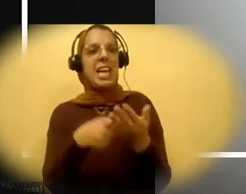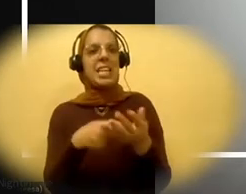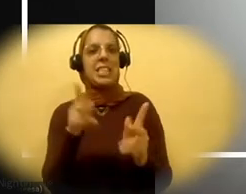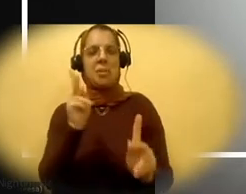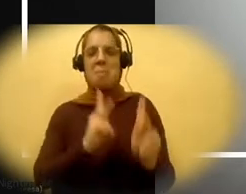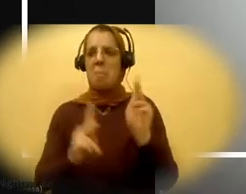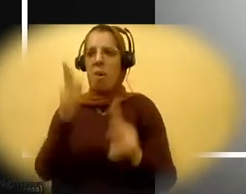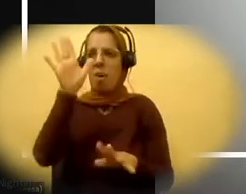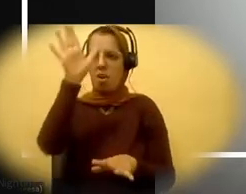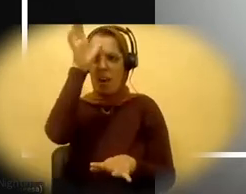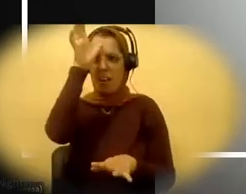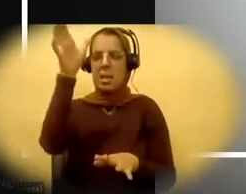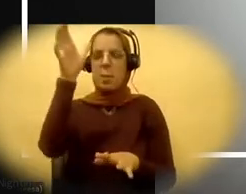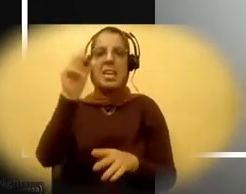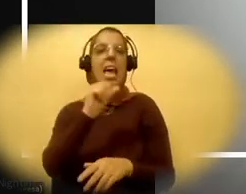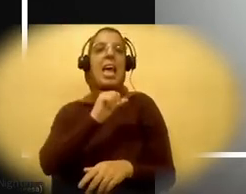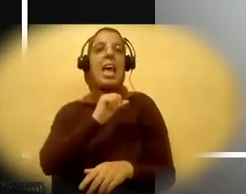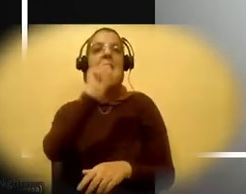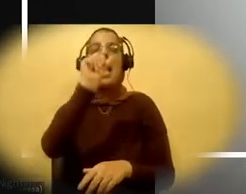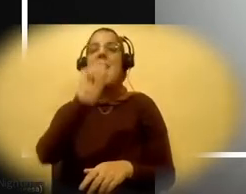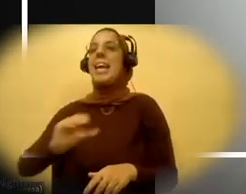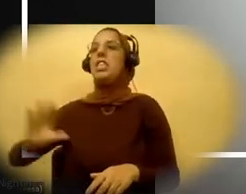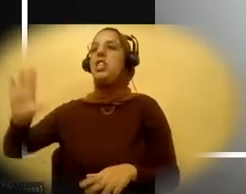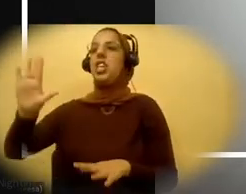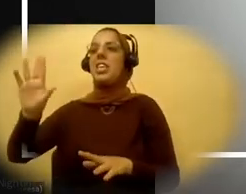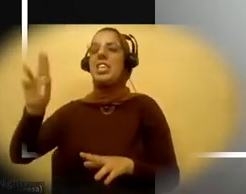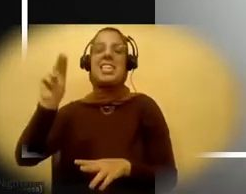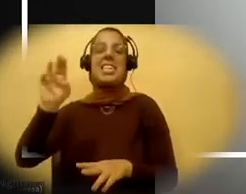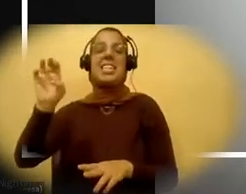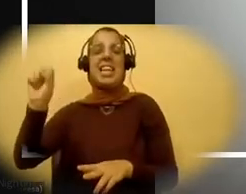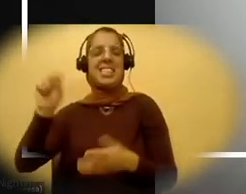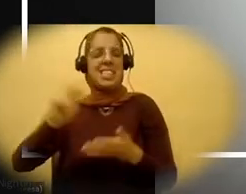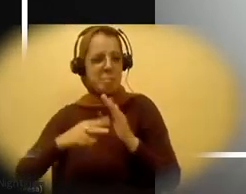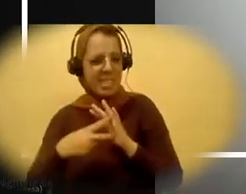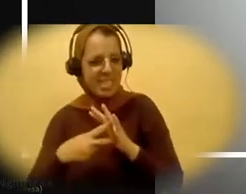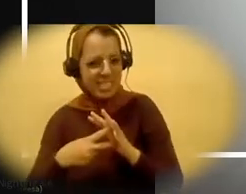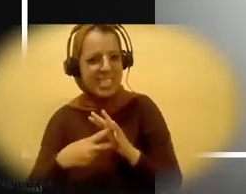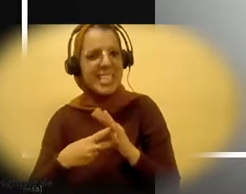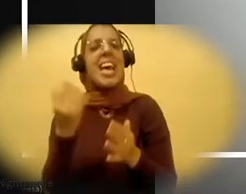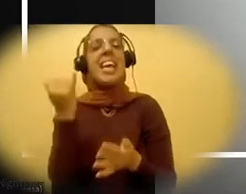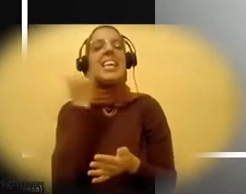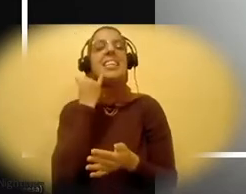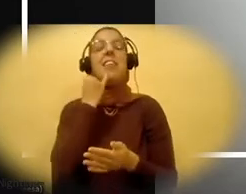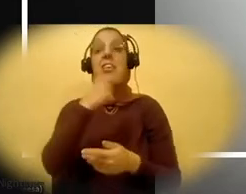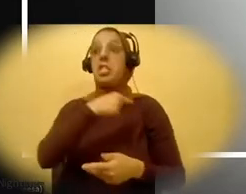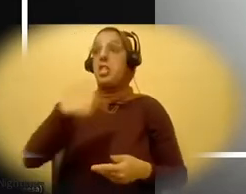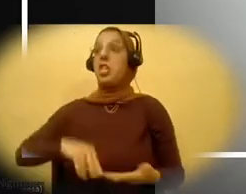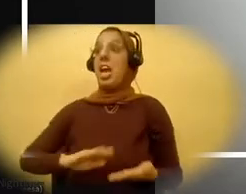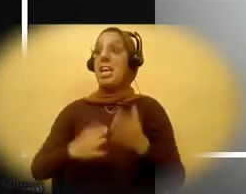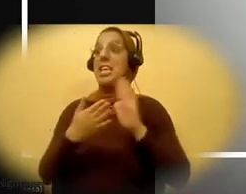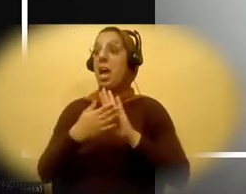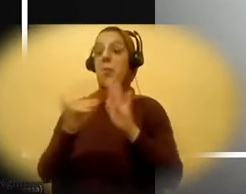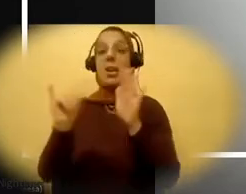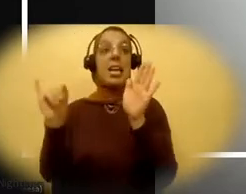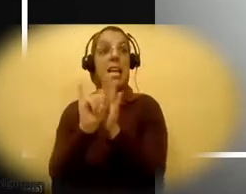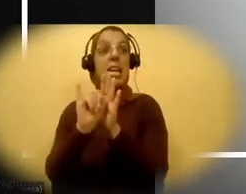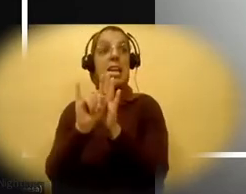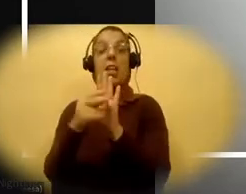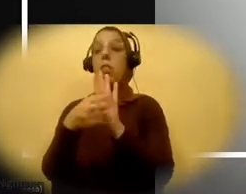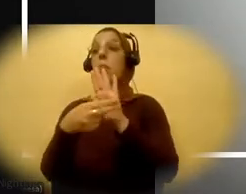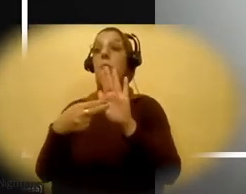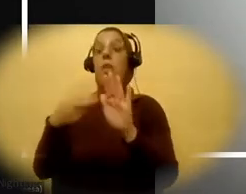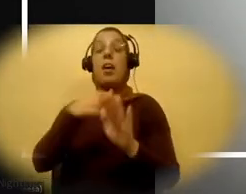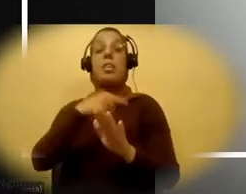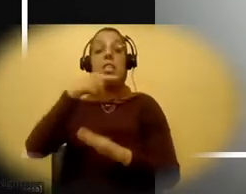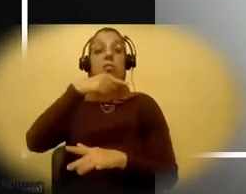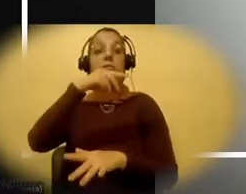sense, because if the identity of a Chinatown is where a boba shop is, then do we really understand what community